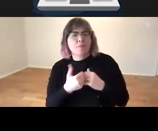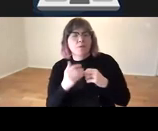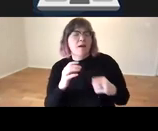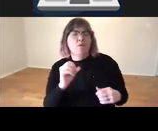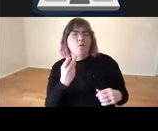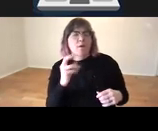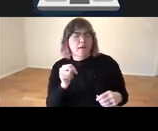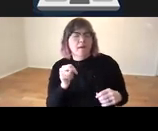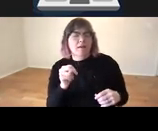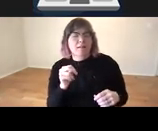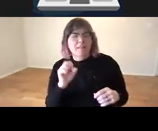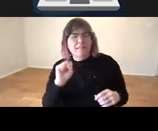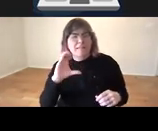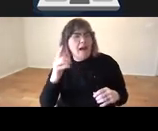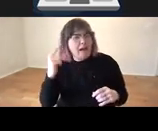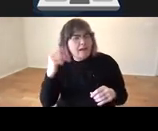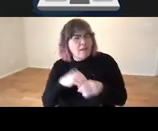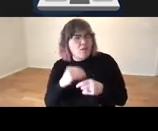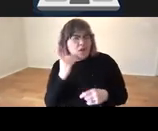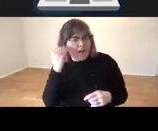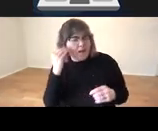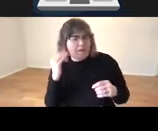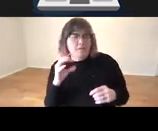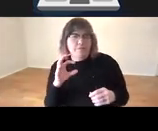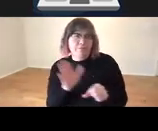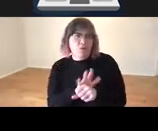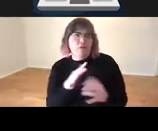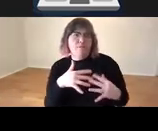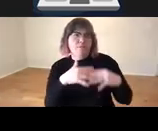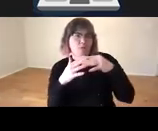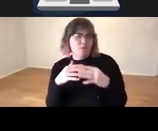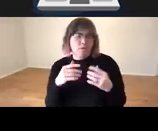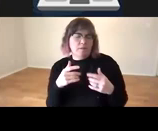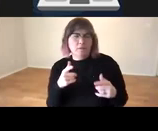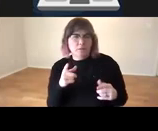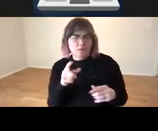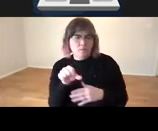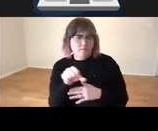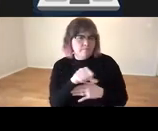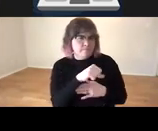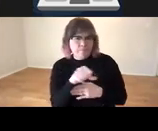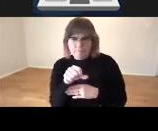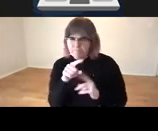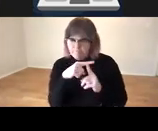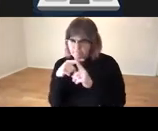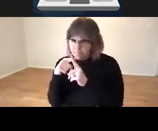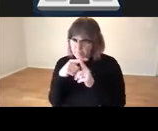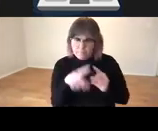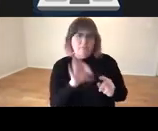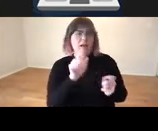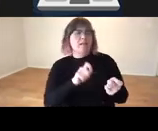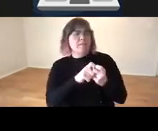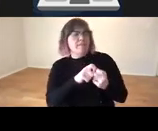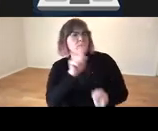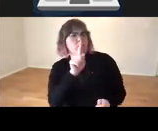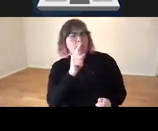this fluid-filled sac in their heads that allows them to really, the directionality of sound is able to propagate a lot more